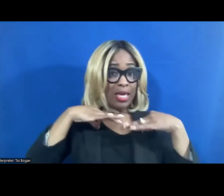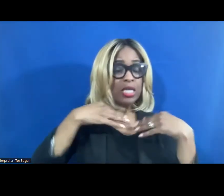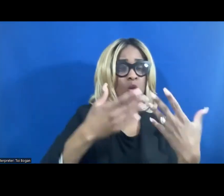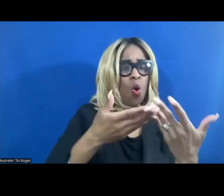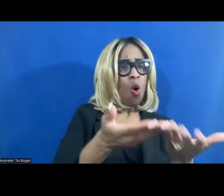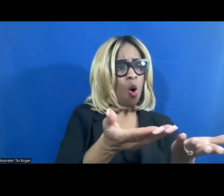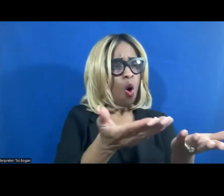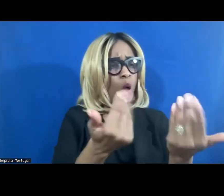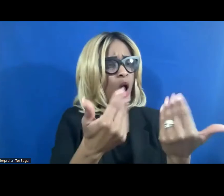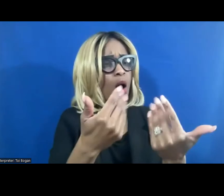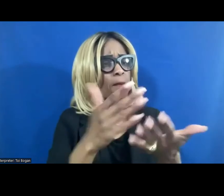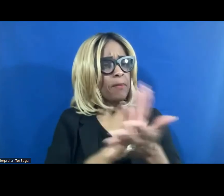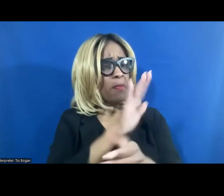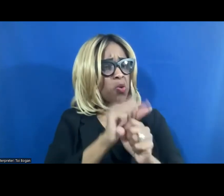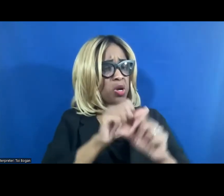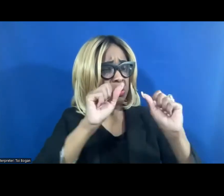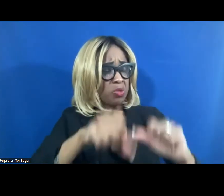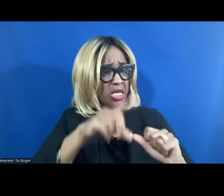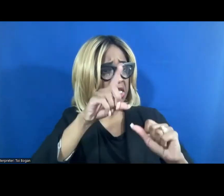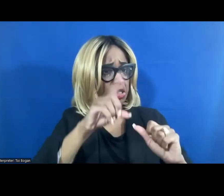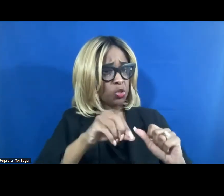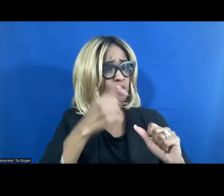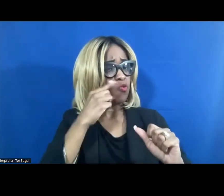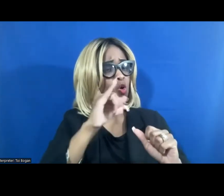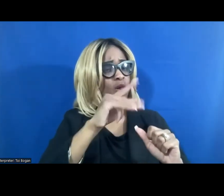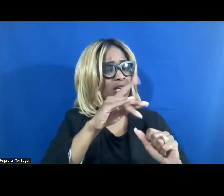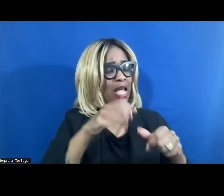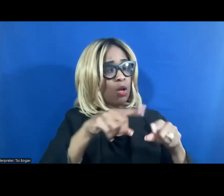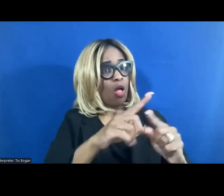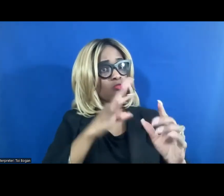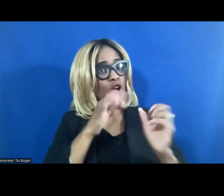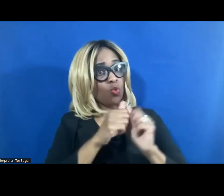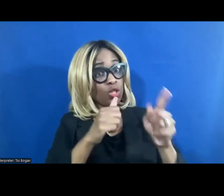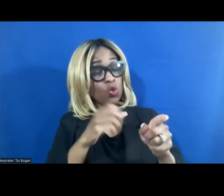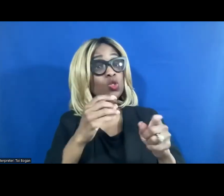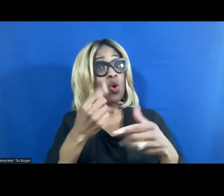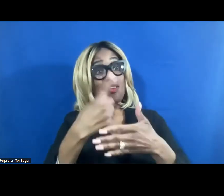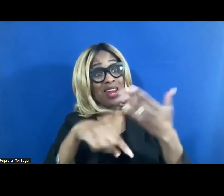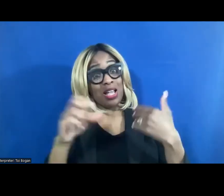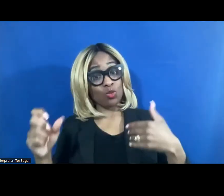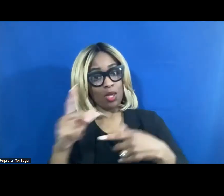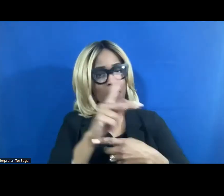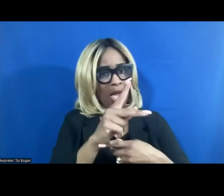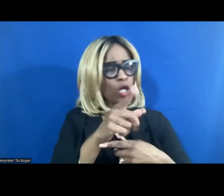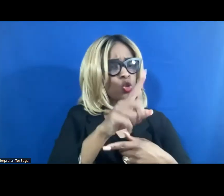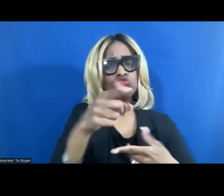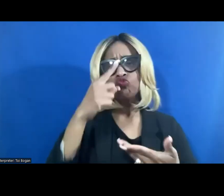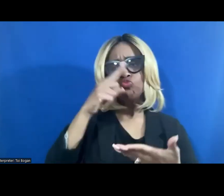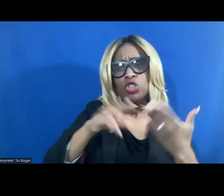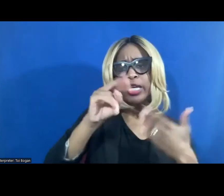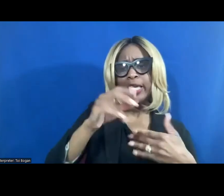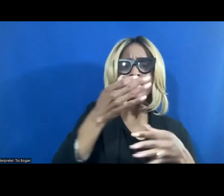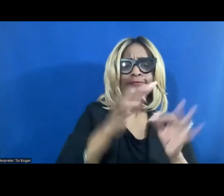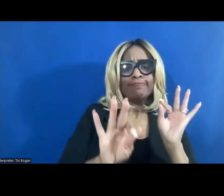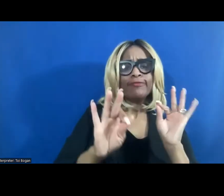paperwork, intake paperwork done while we're talking with you? So that way, when we come back next week, we can just have you check in, and we can start